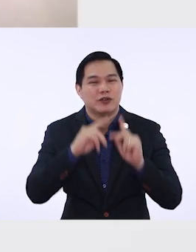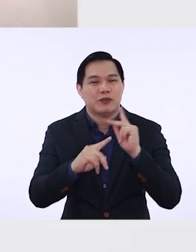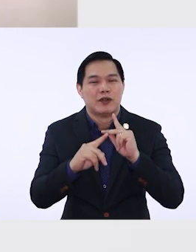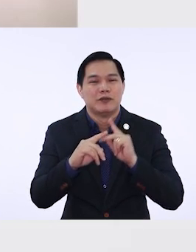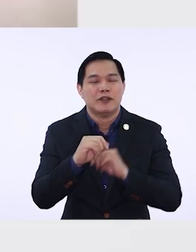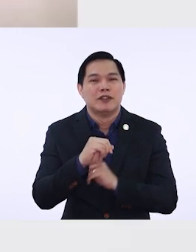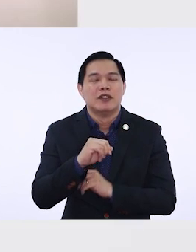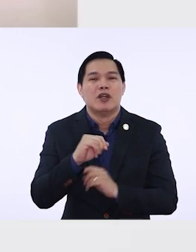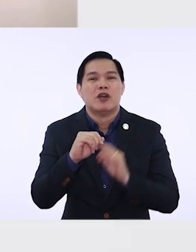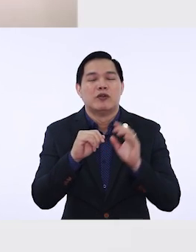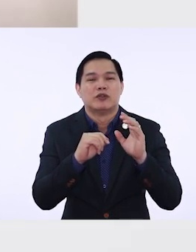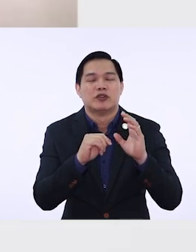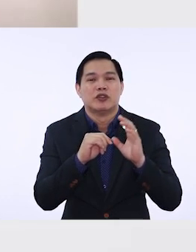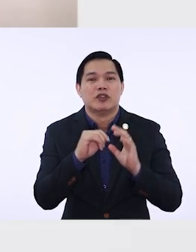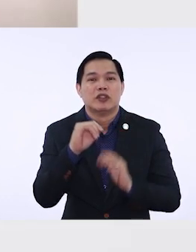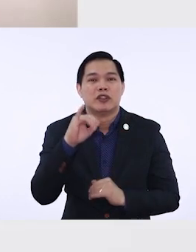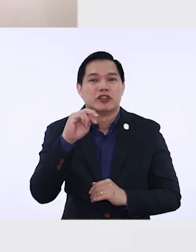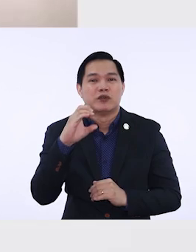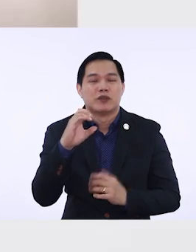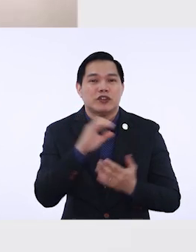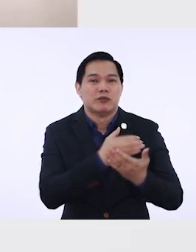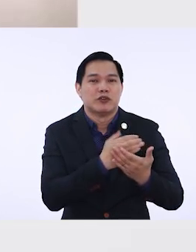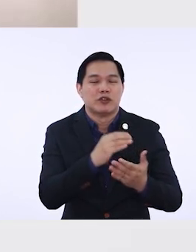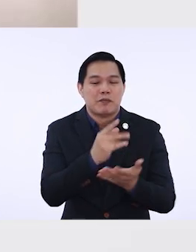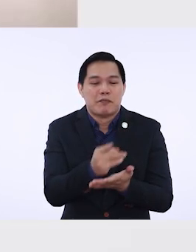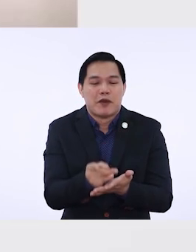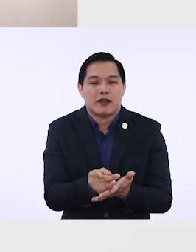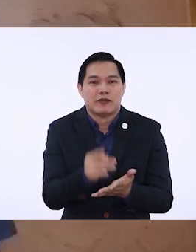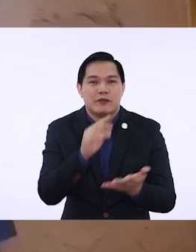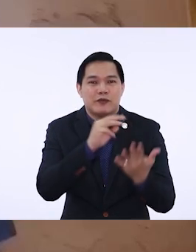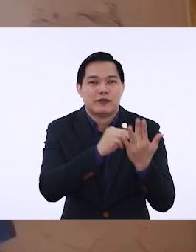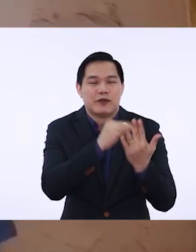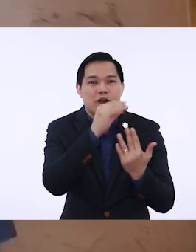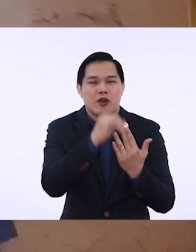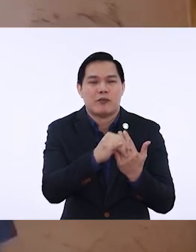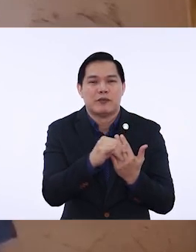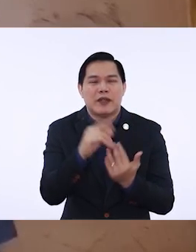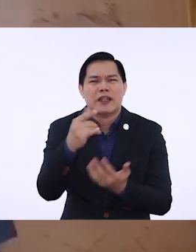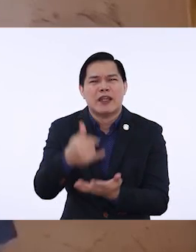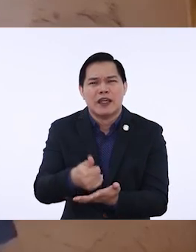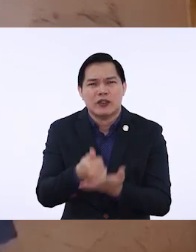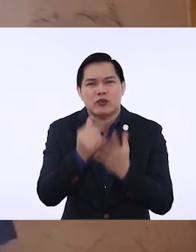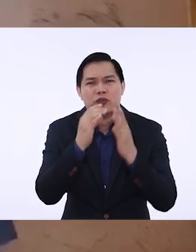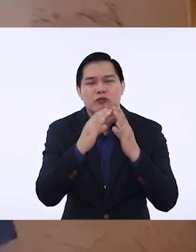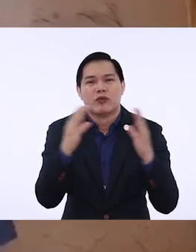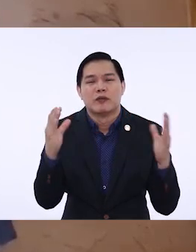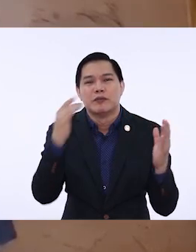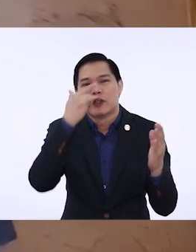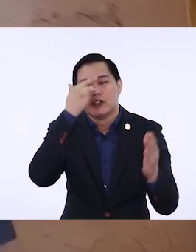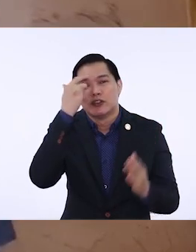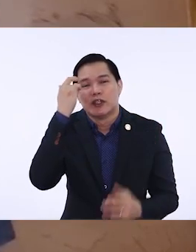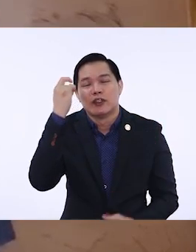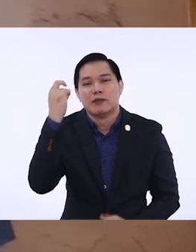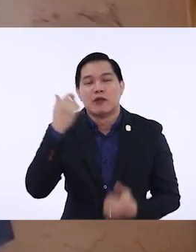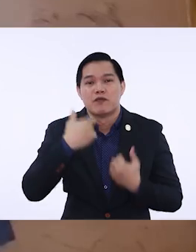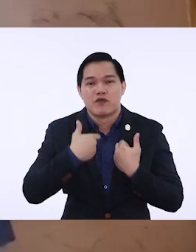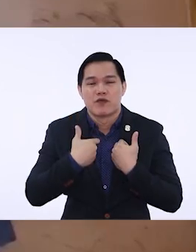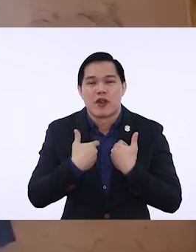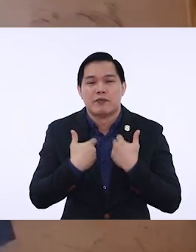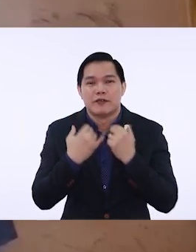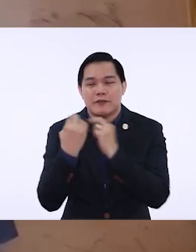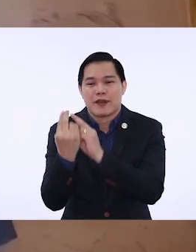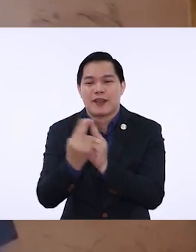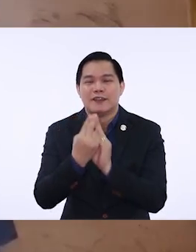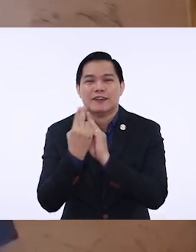Iglesia Ni Cristo music as part of their program. Nakatulong po ito ng malaki dahil nagkaroon po ng